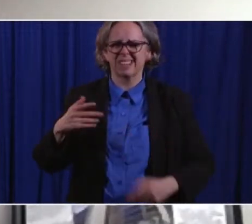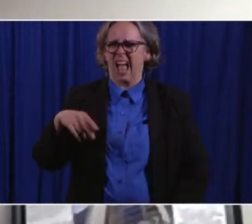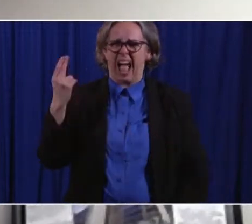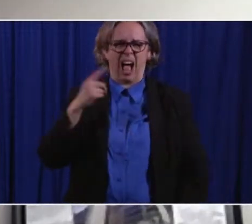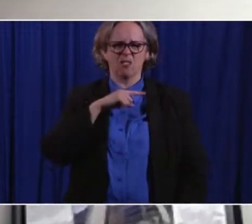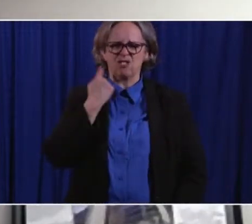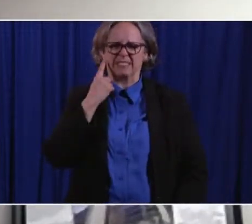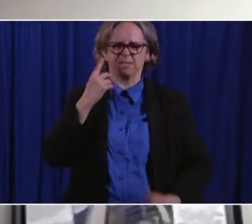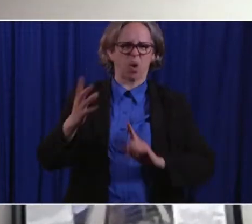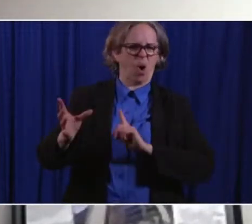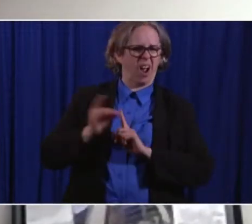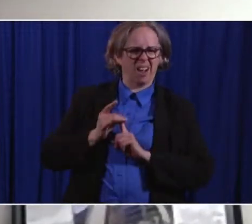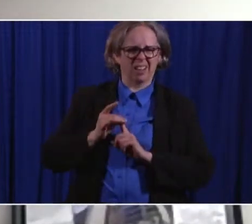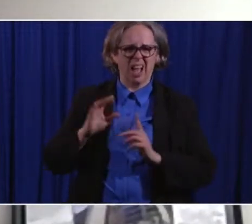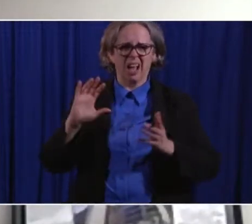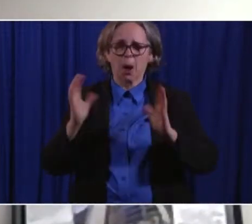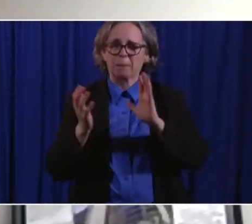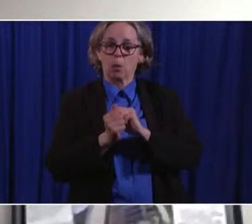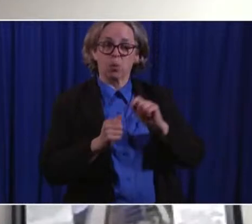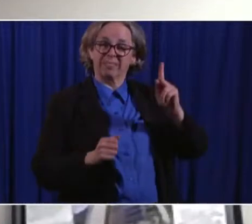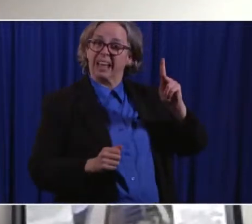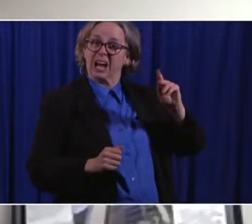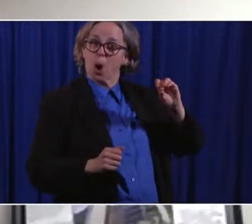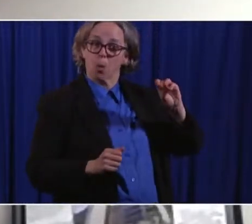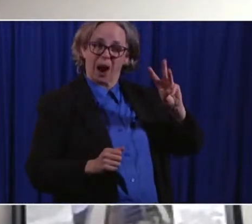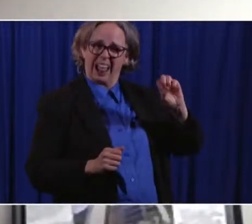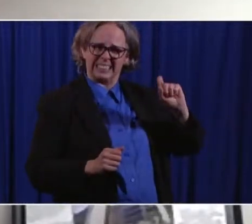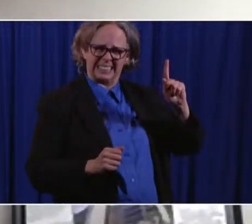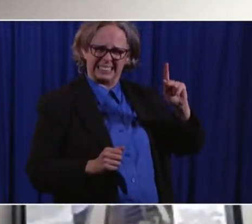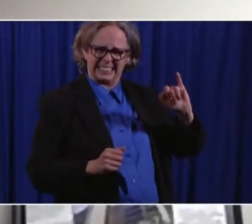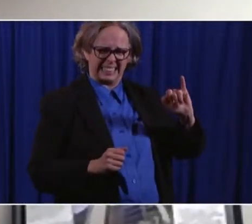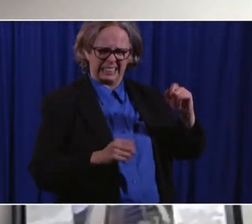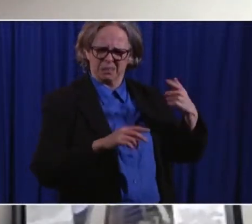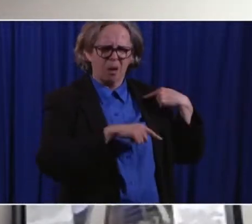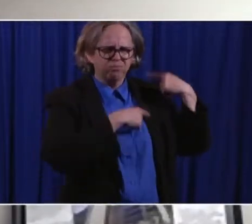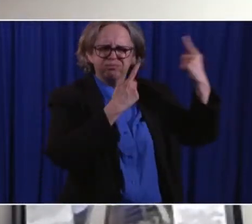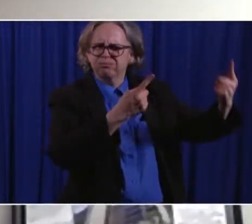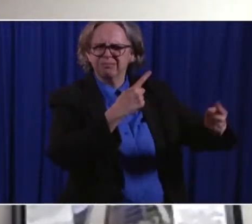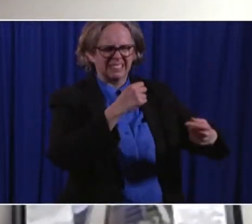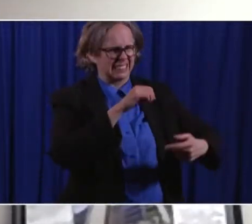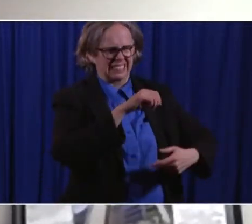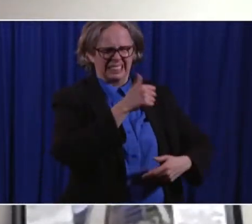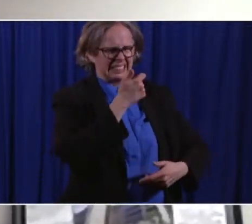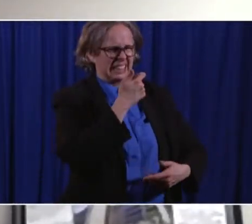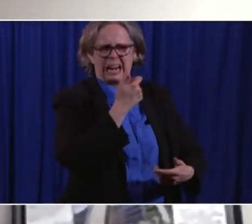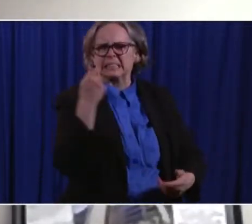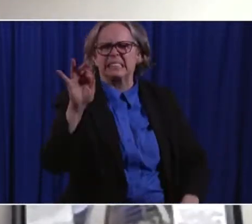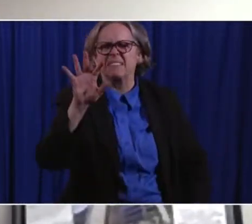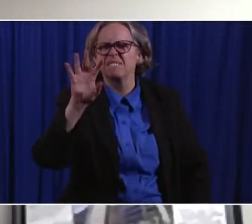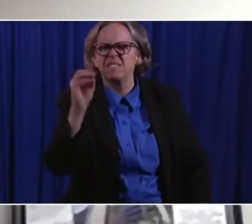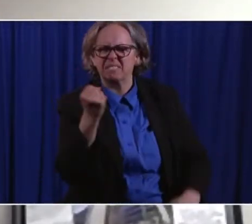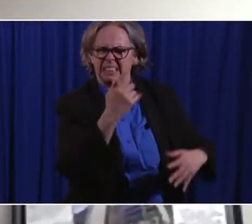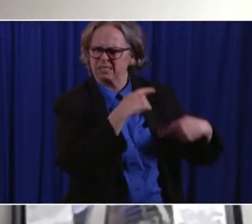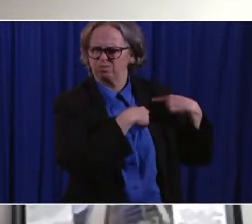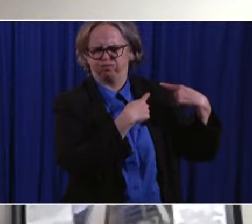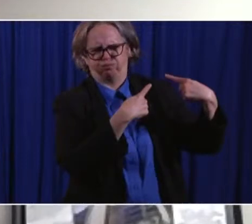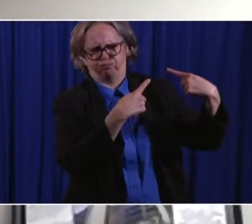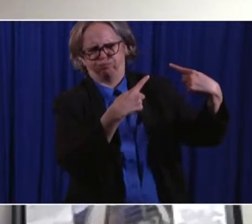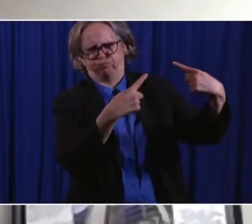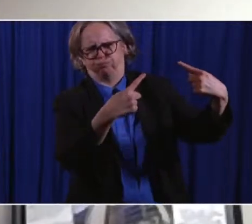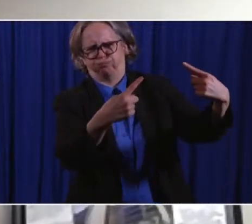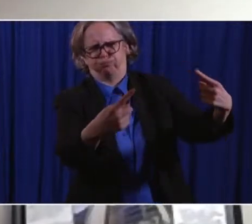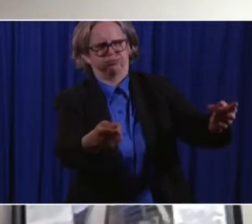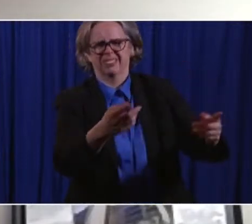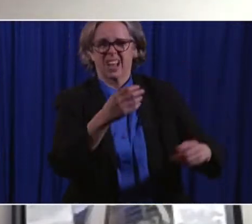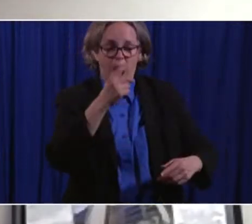Kawasaki's disease, which has been around and kind of noticed since like the 50s and 60s, we still don't have a clear understanding of that. But I know a lot of people are working hard